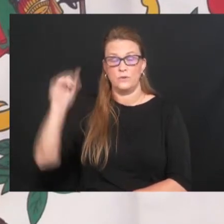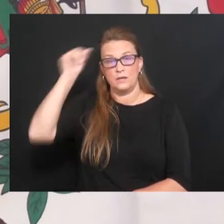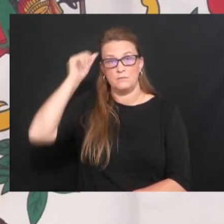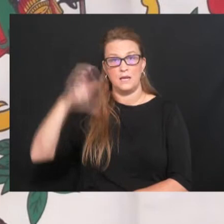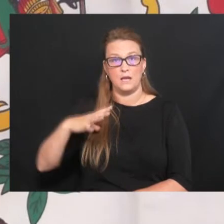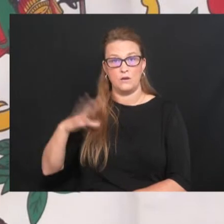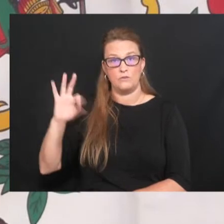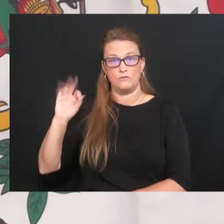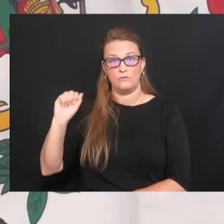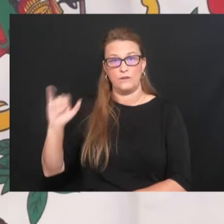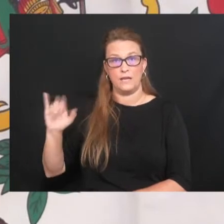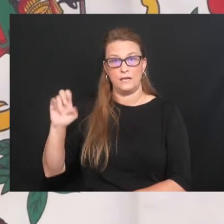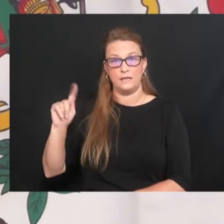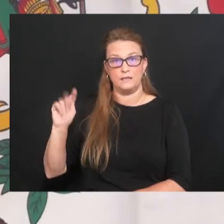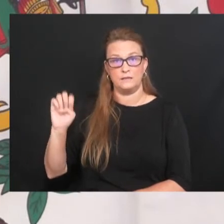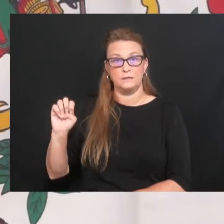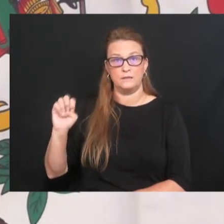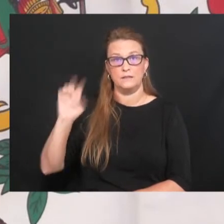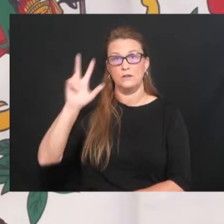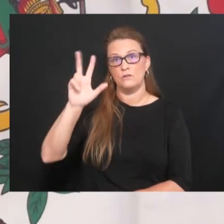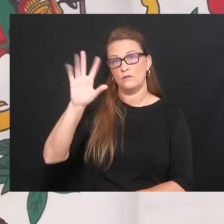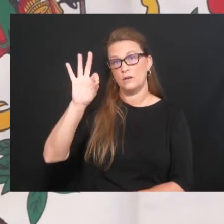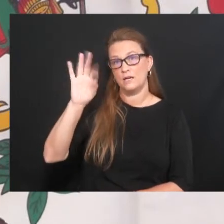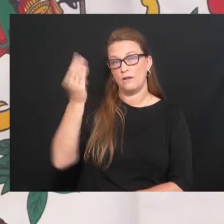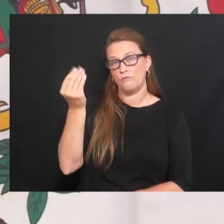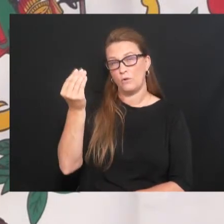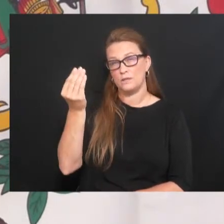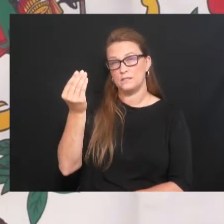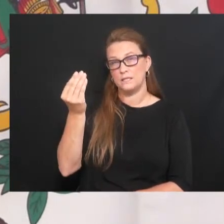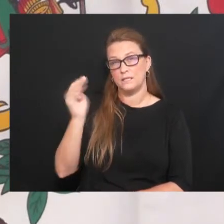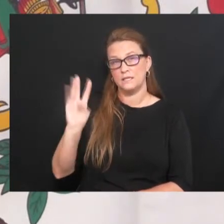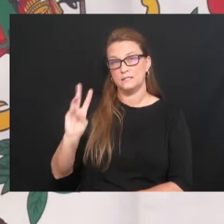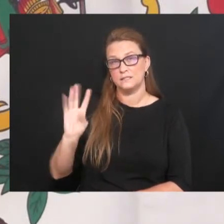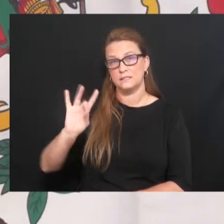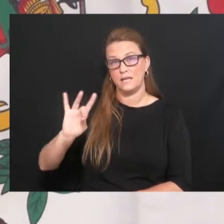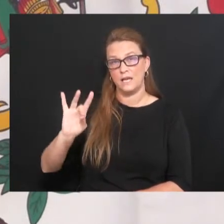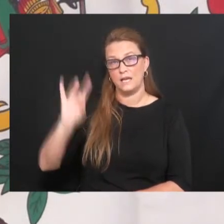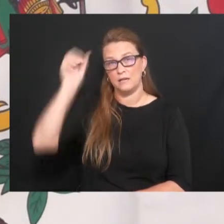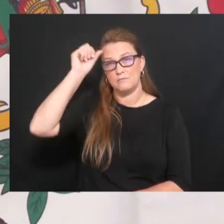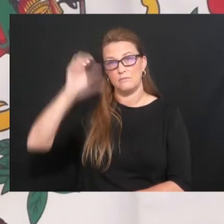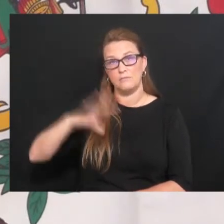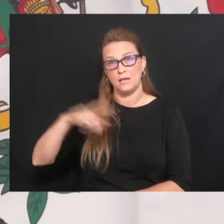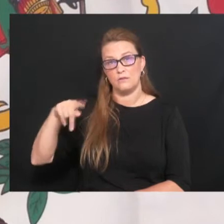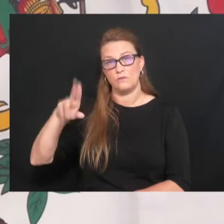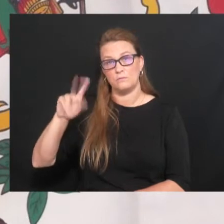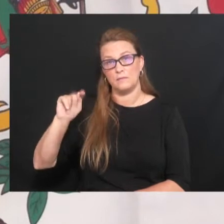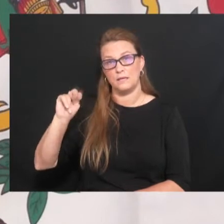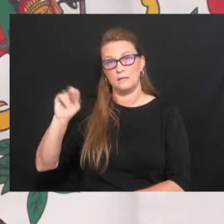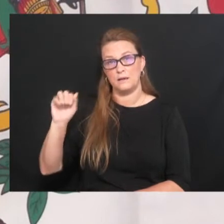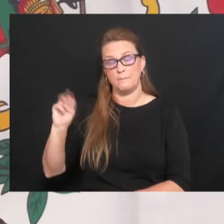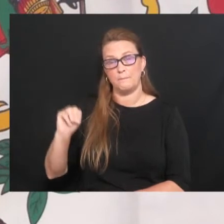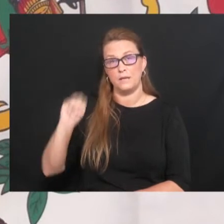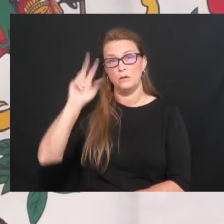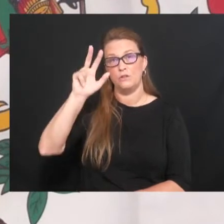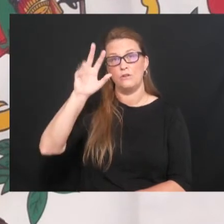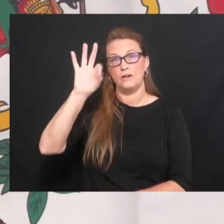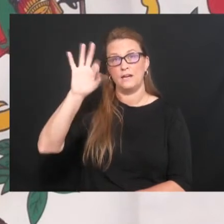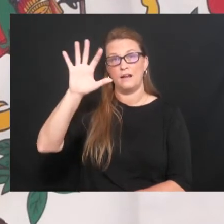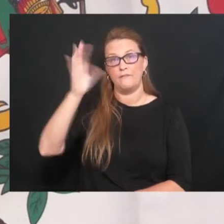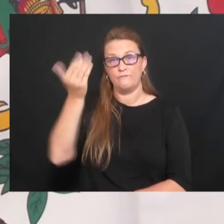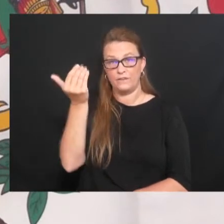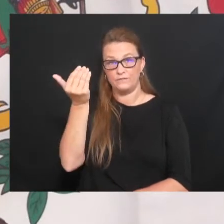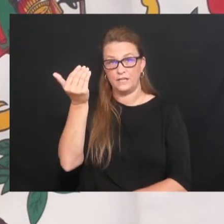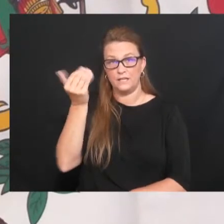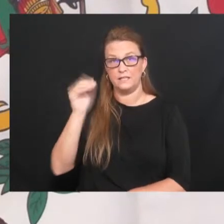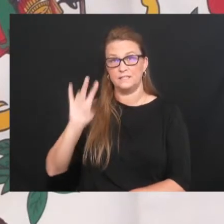from Fayette County. The 3,914th death, a 68-year-old male from Putnam County. The 3,915th death,